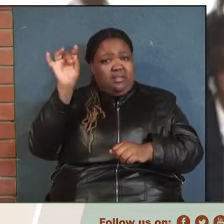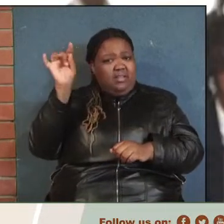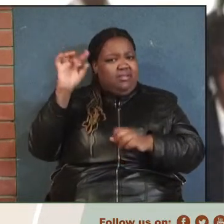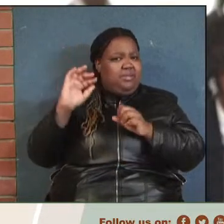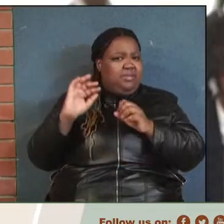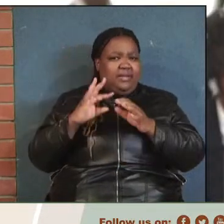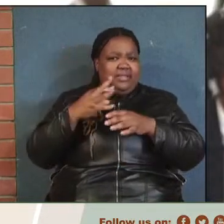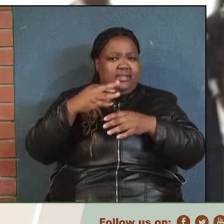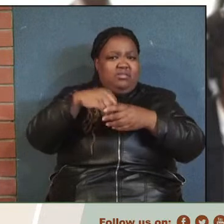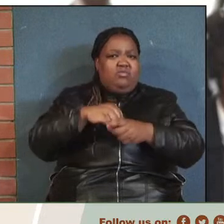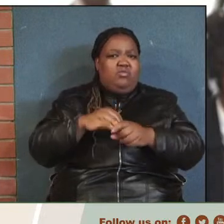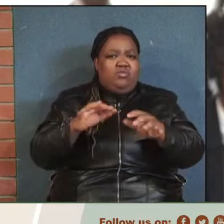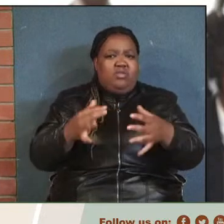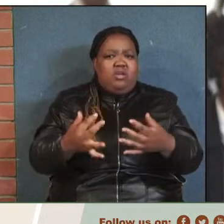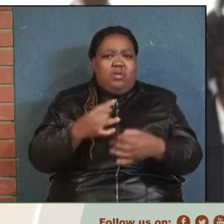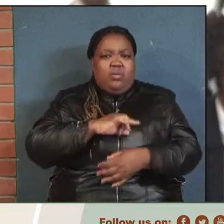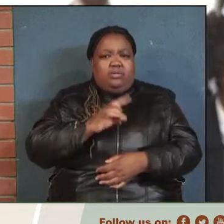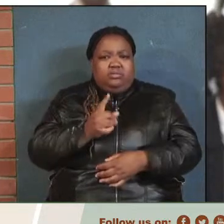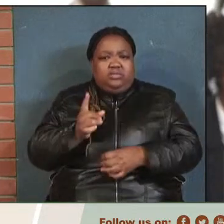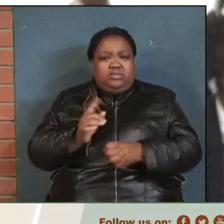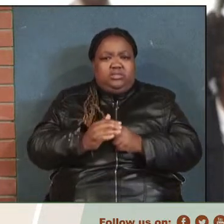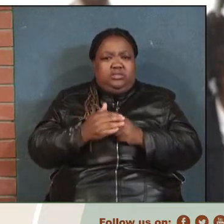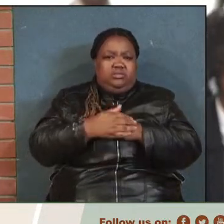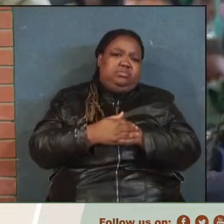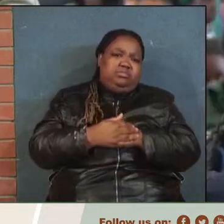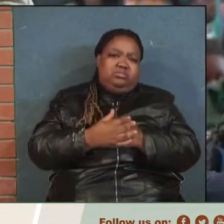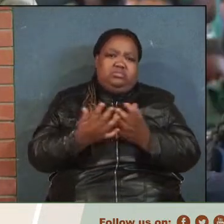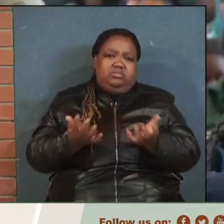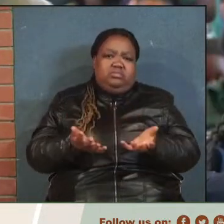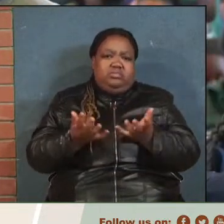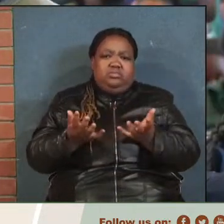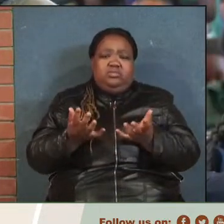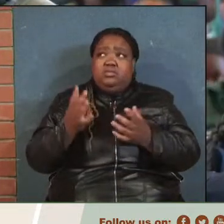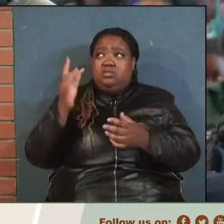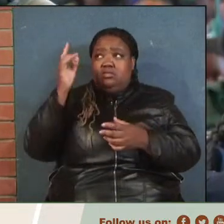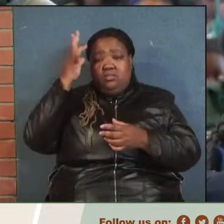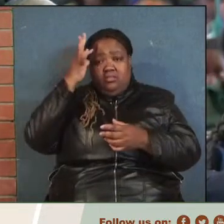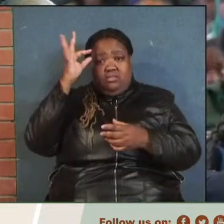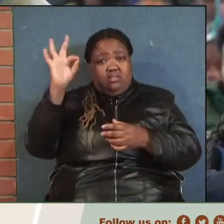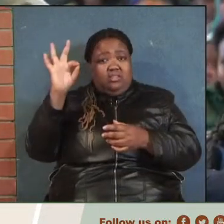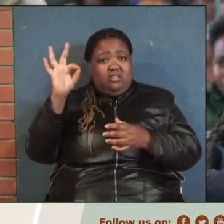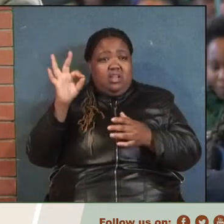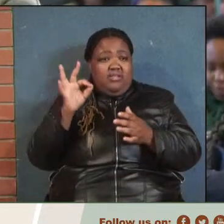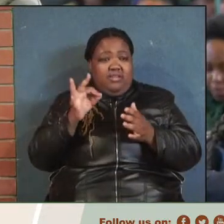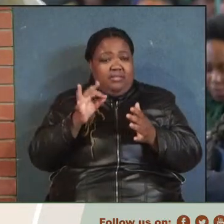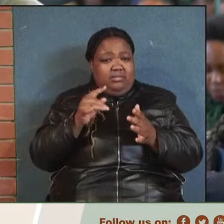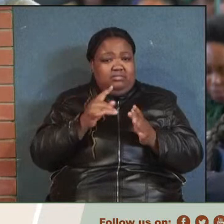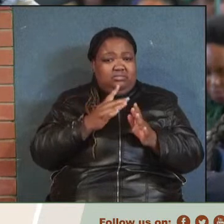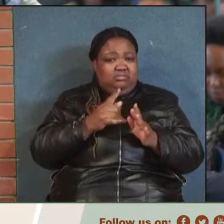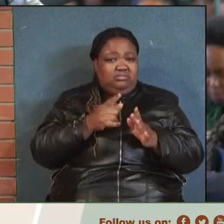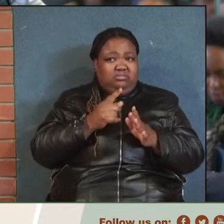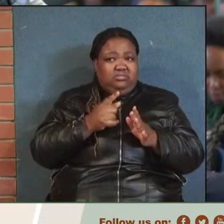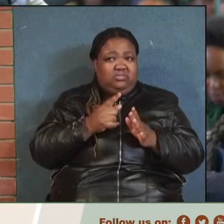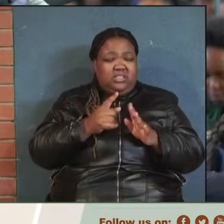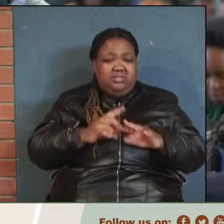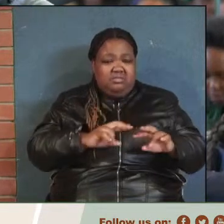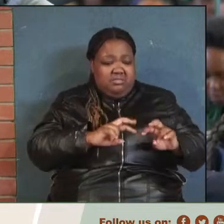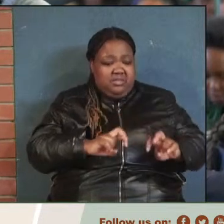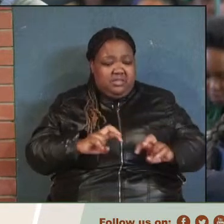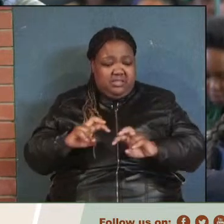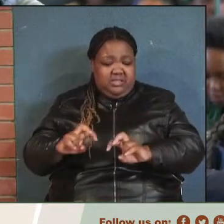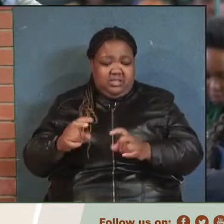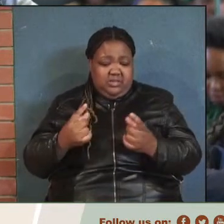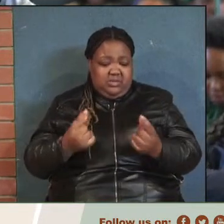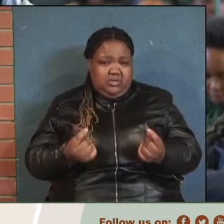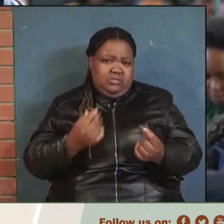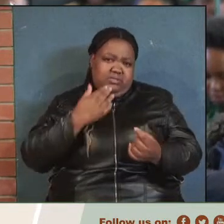situation? Or you expect the government to do private investigation about your schools to say, this is happening at your schools? Please